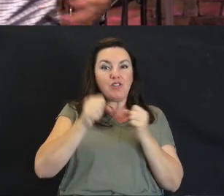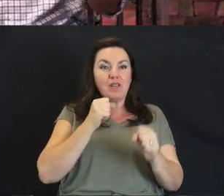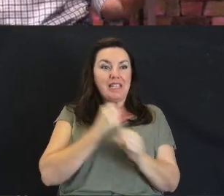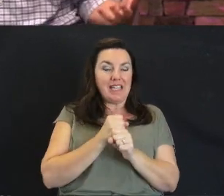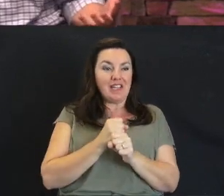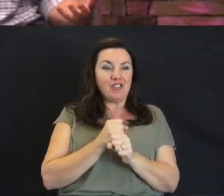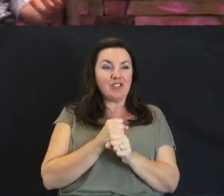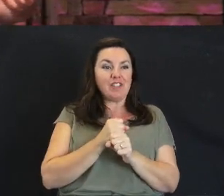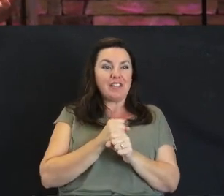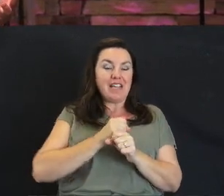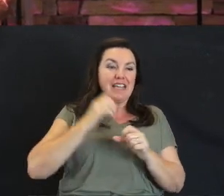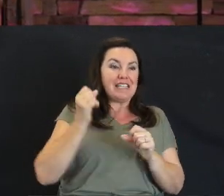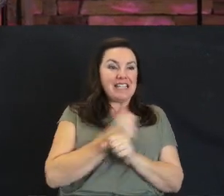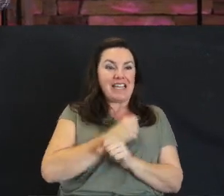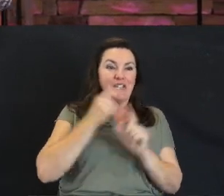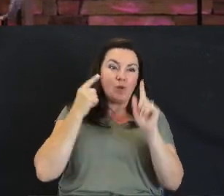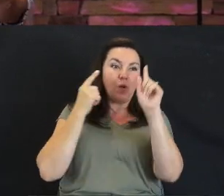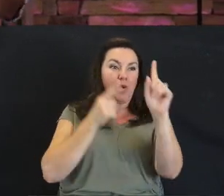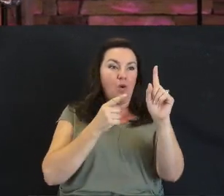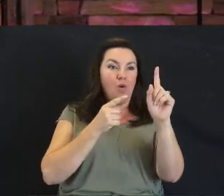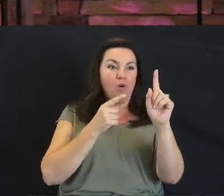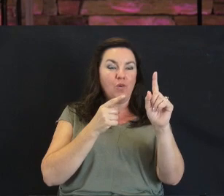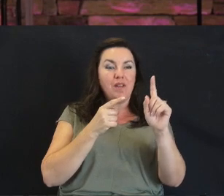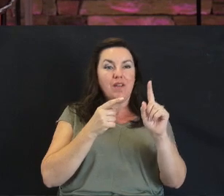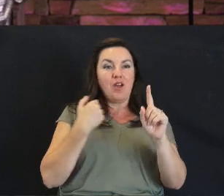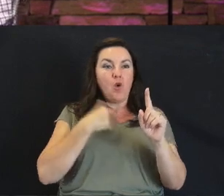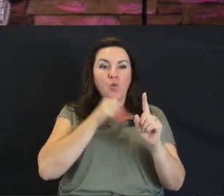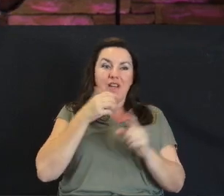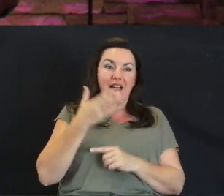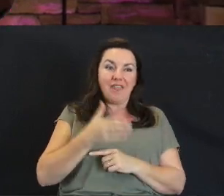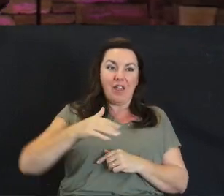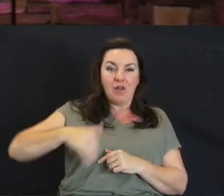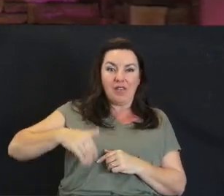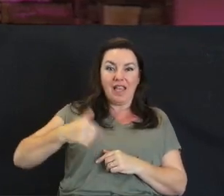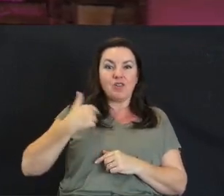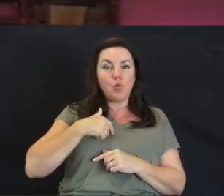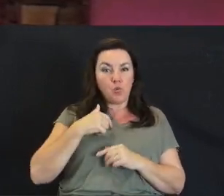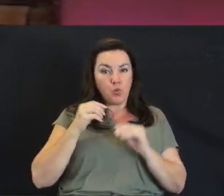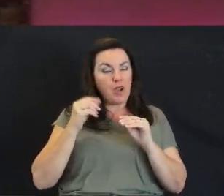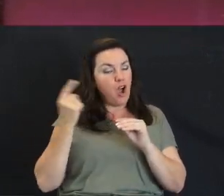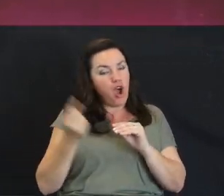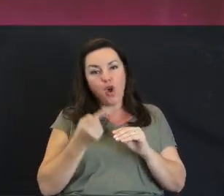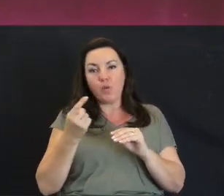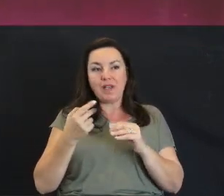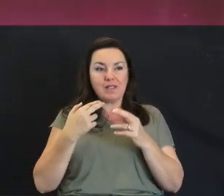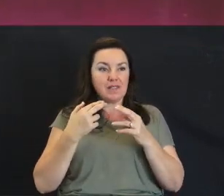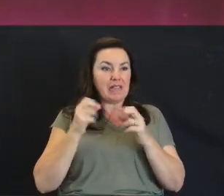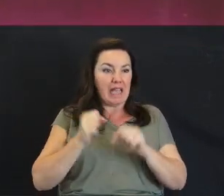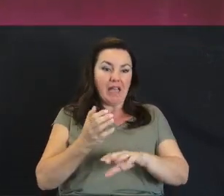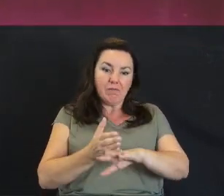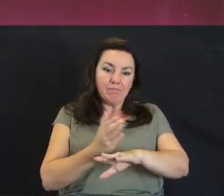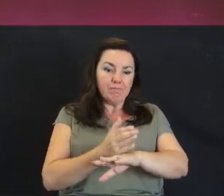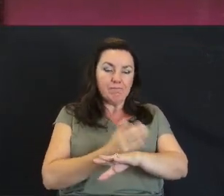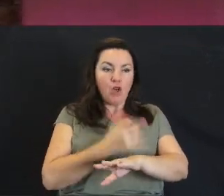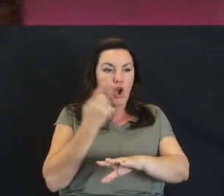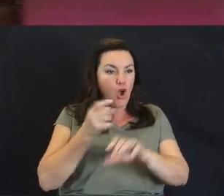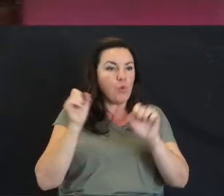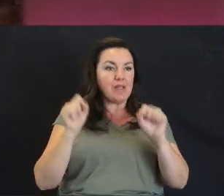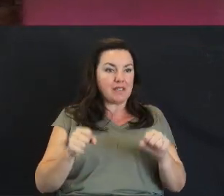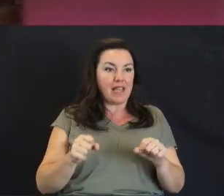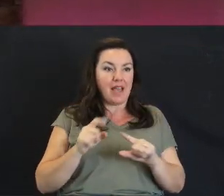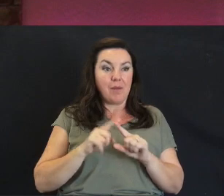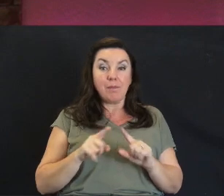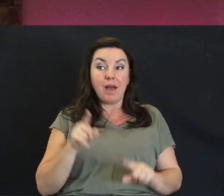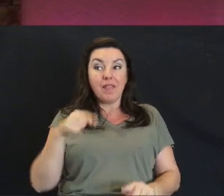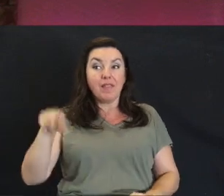So even they Couldn't live up To the standards They set We're not there yet I get it We have room To improve In this country But a false narrative Is